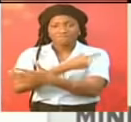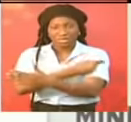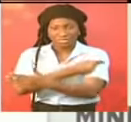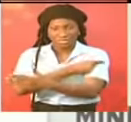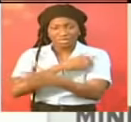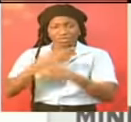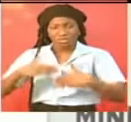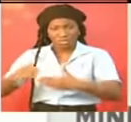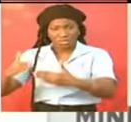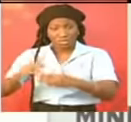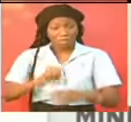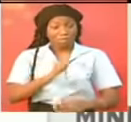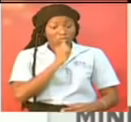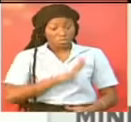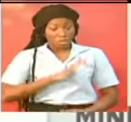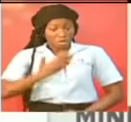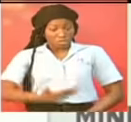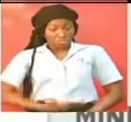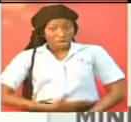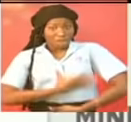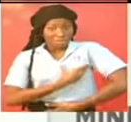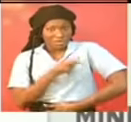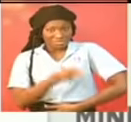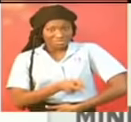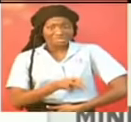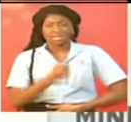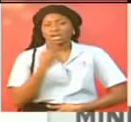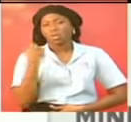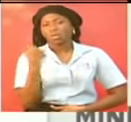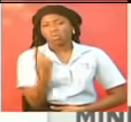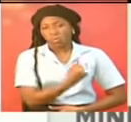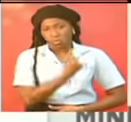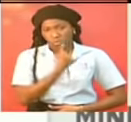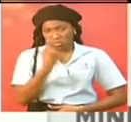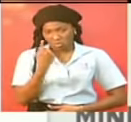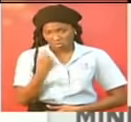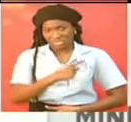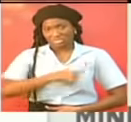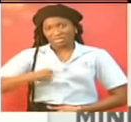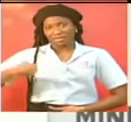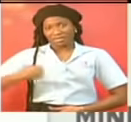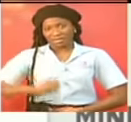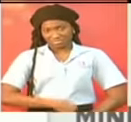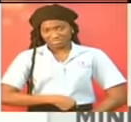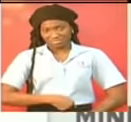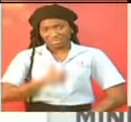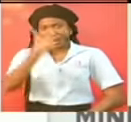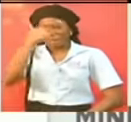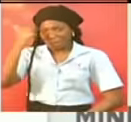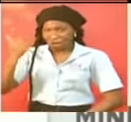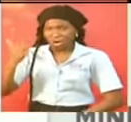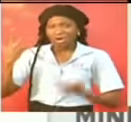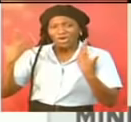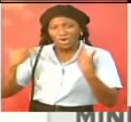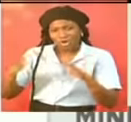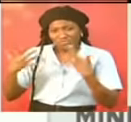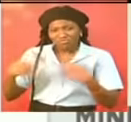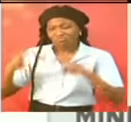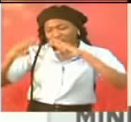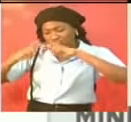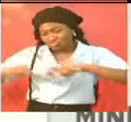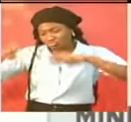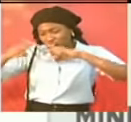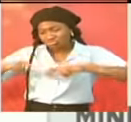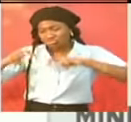had a lot more data when it comes to the Sinopharm in terms of the technology being used. It's really